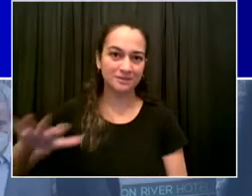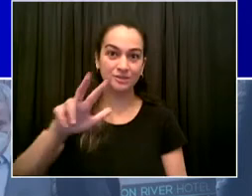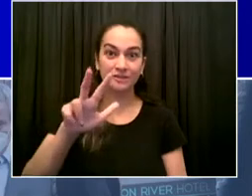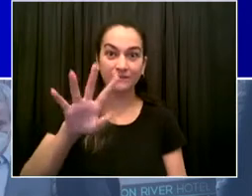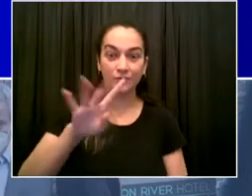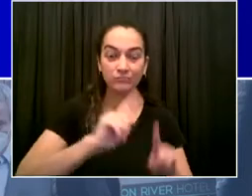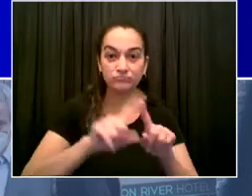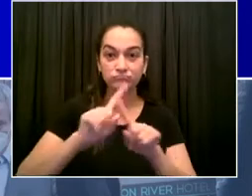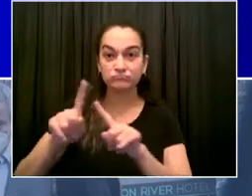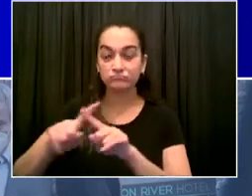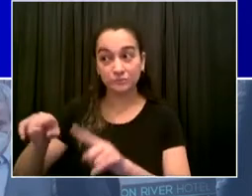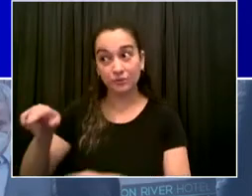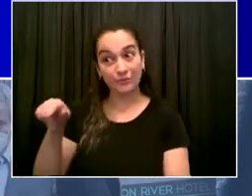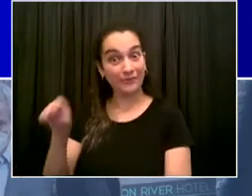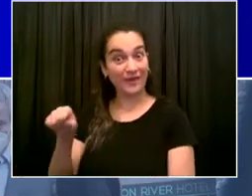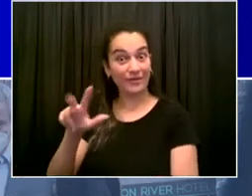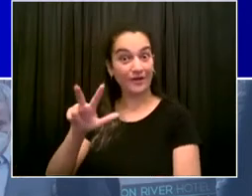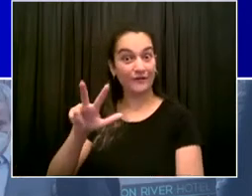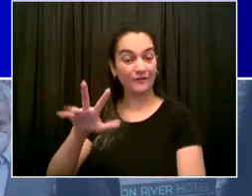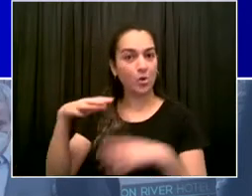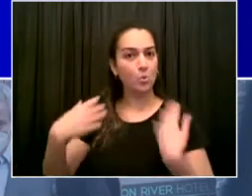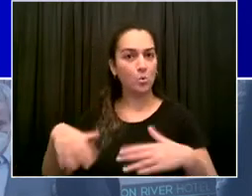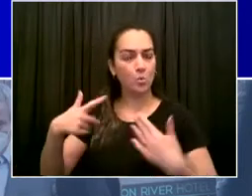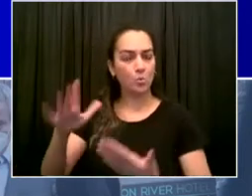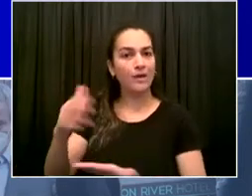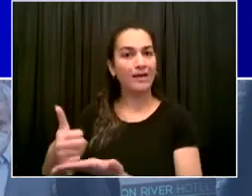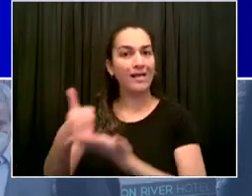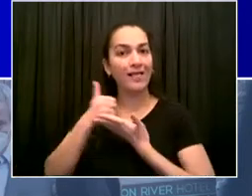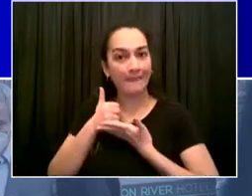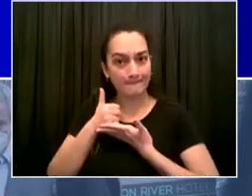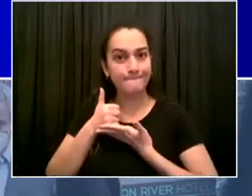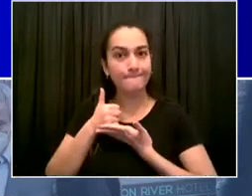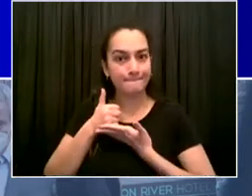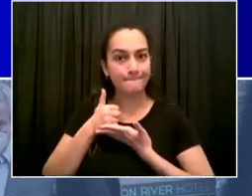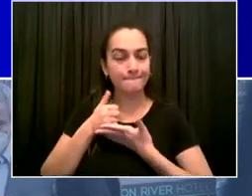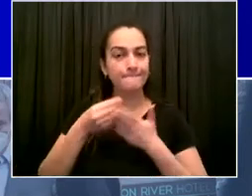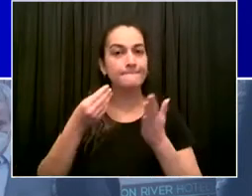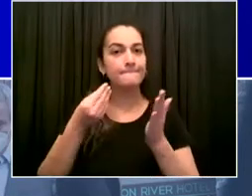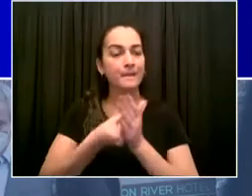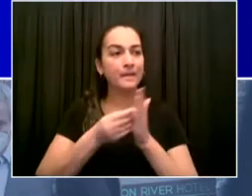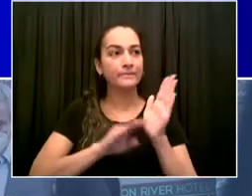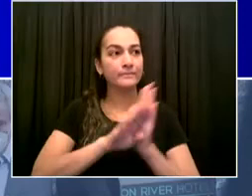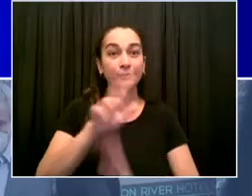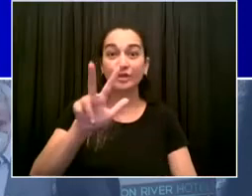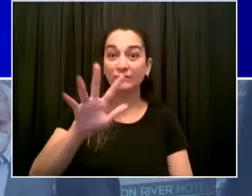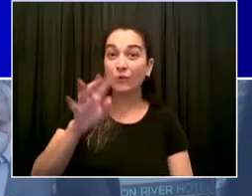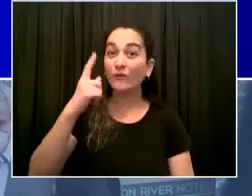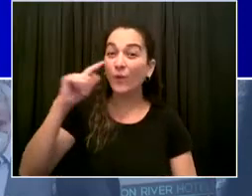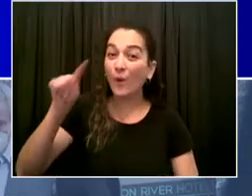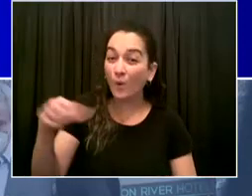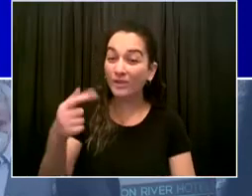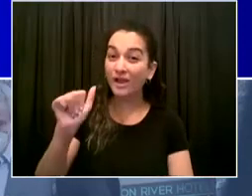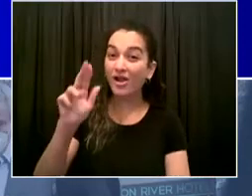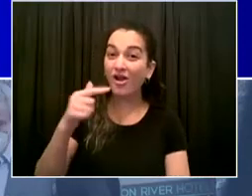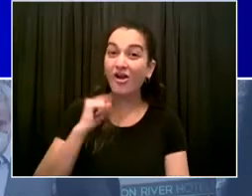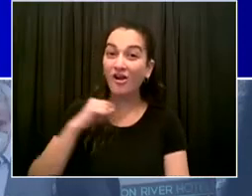now and more coming all the time. It's unbelievable. This comeback is making a world of